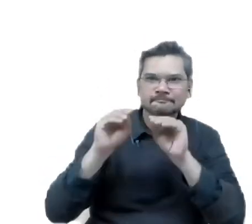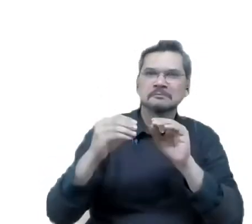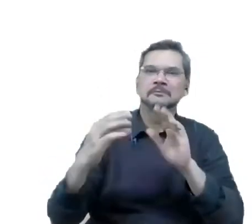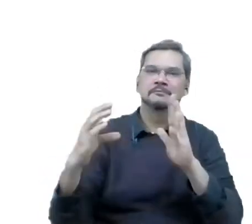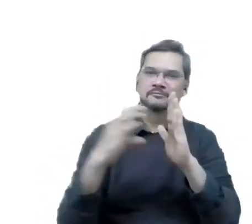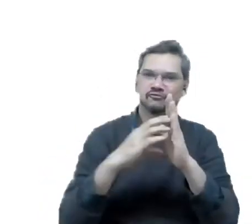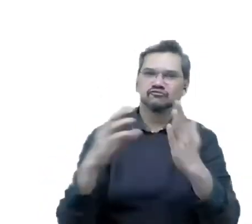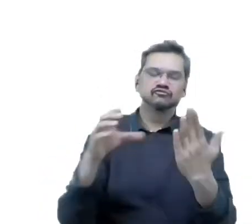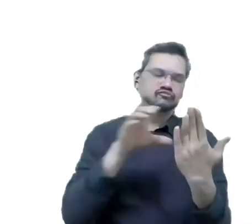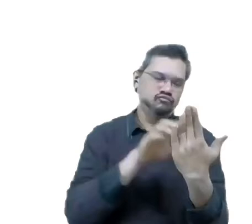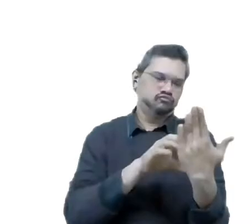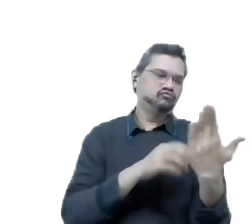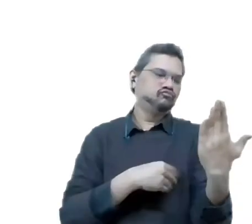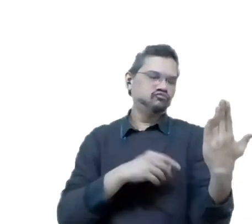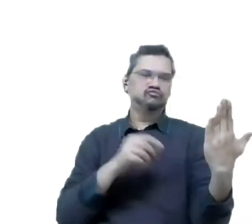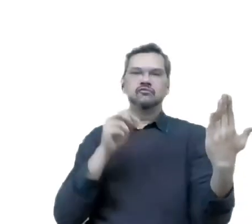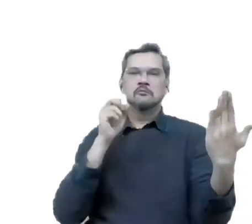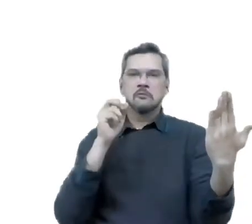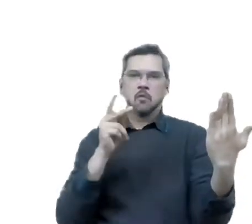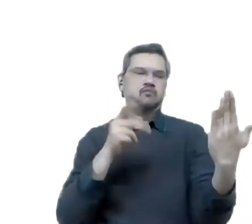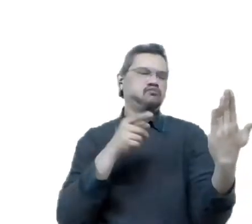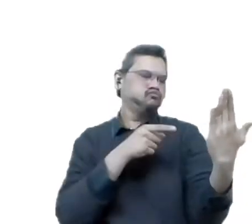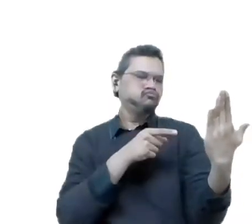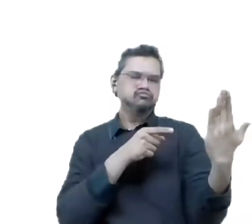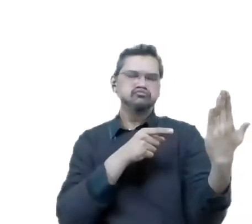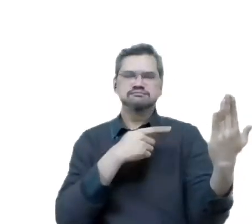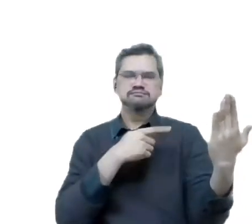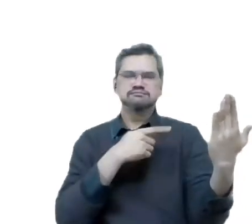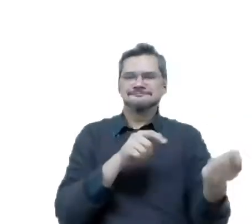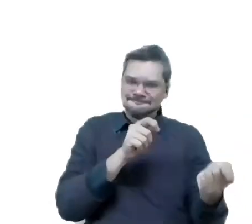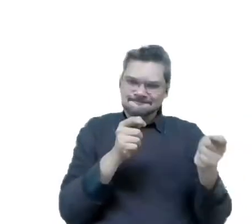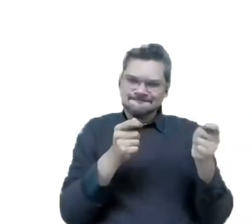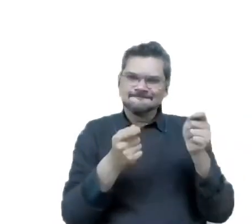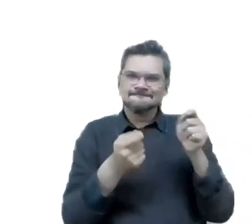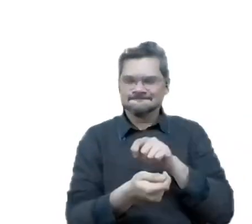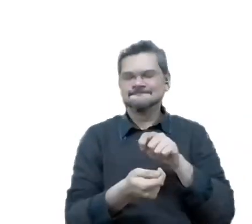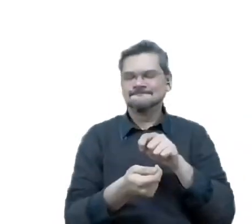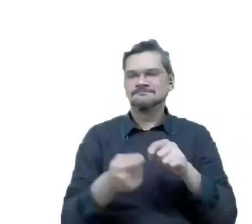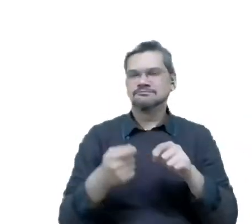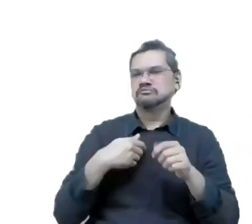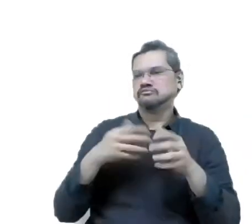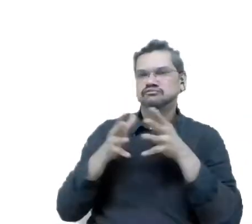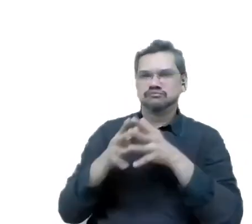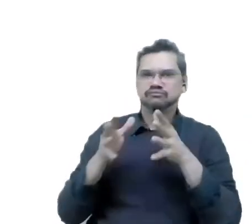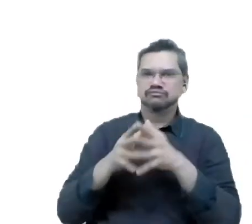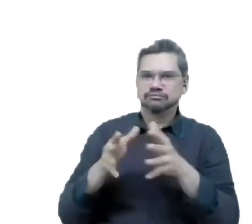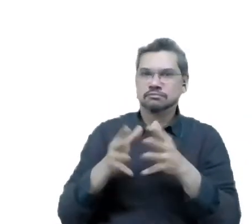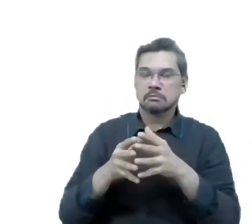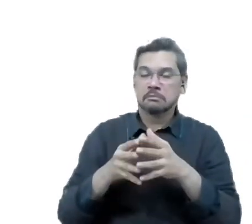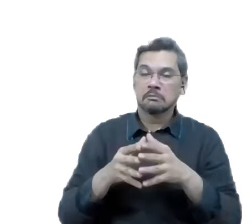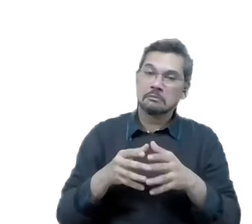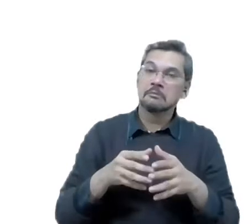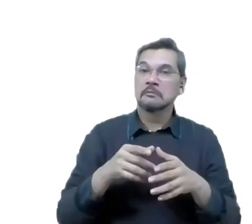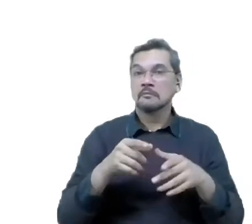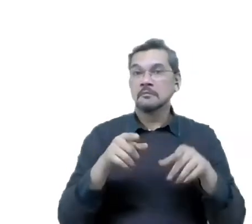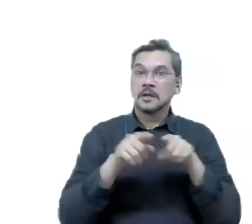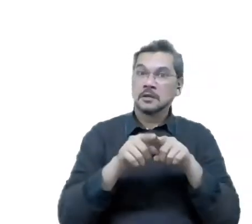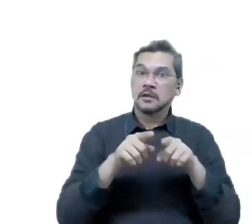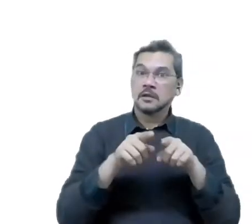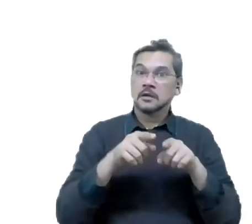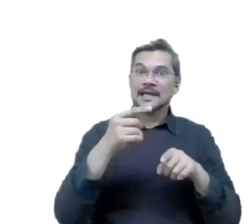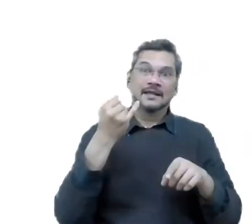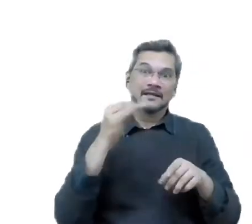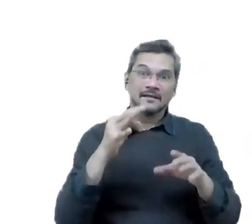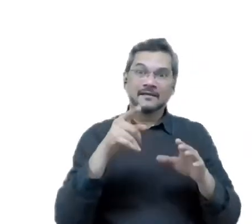to look like. If that slide showed the opposite of below average rains, which is the case for parts of Southern Africa and Angola that you can